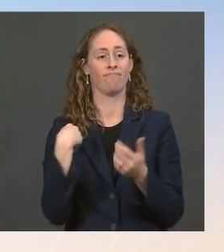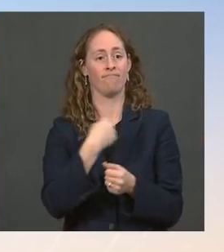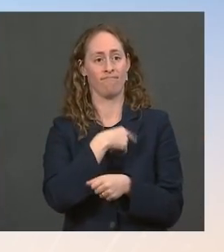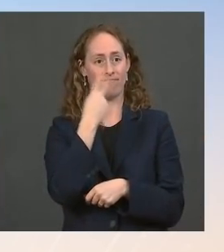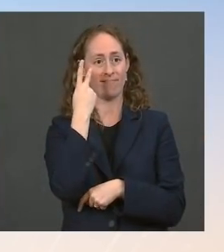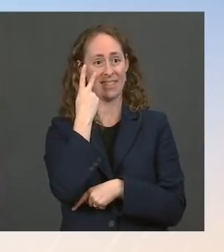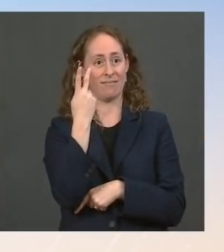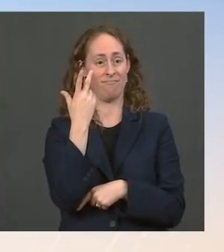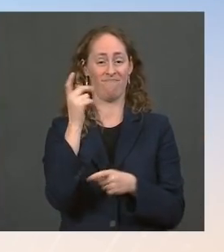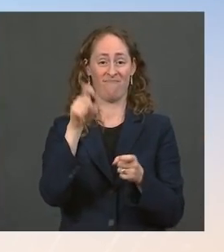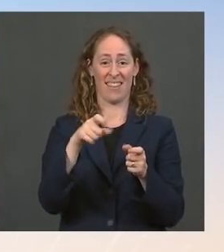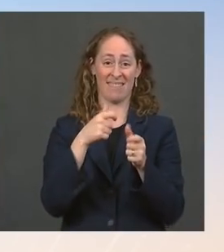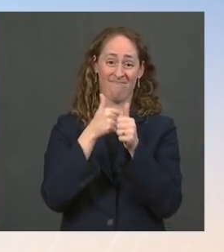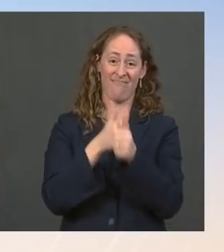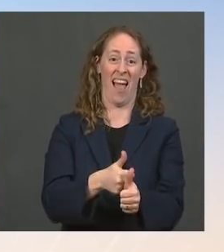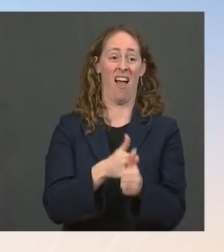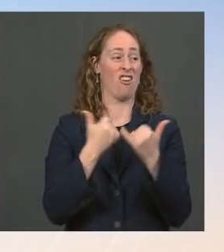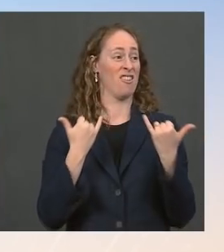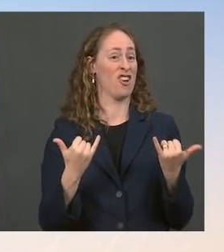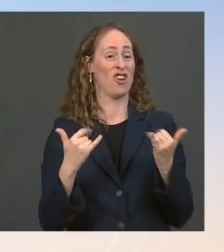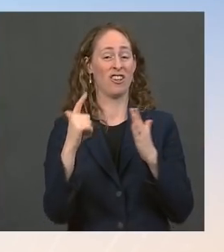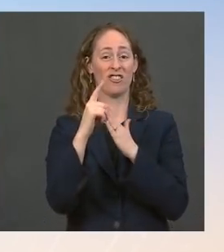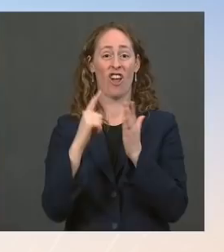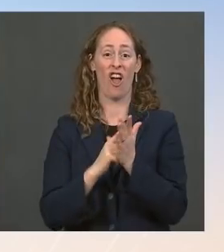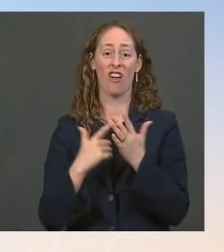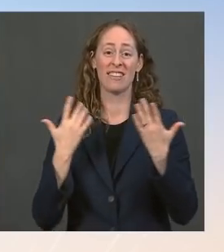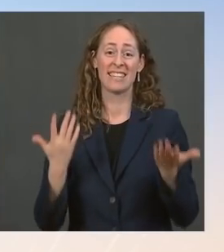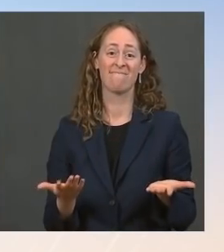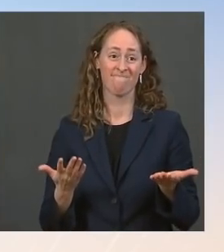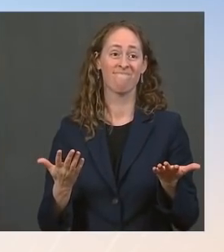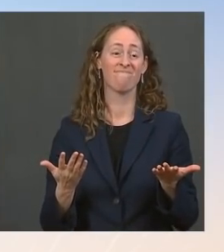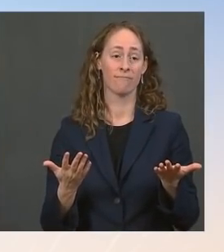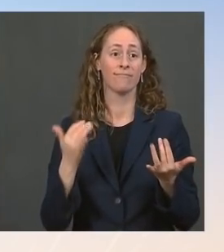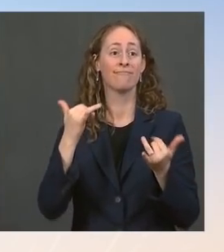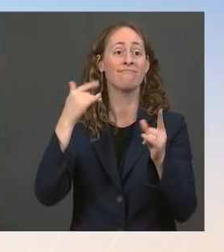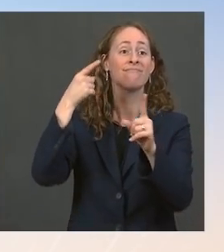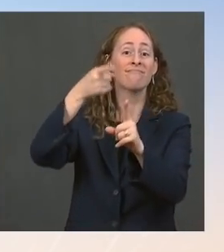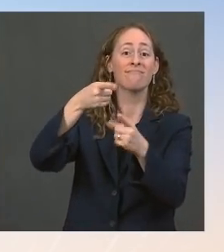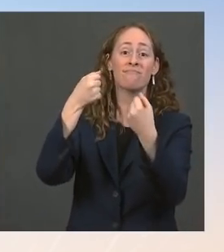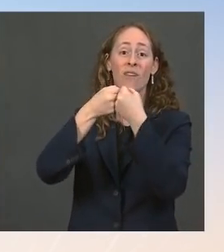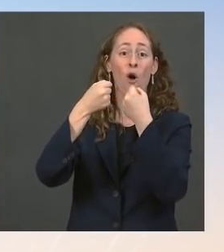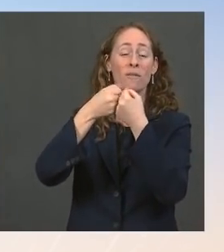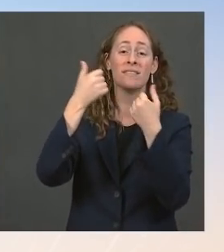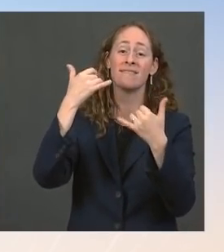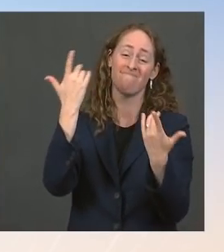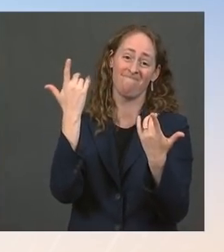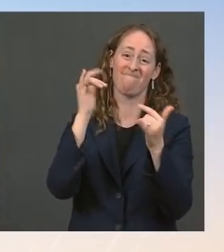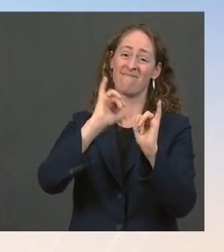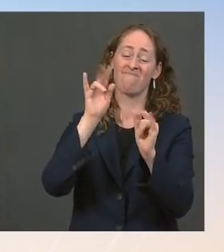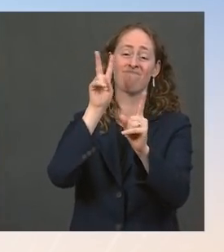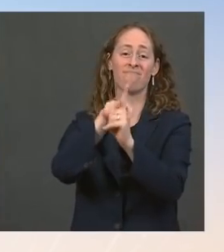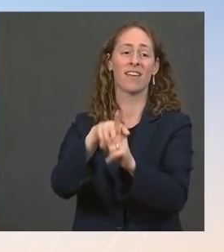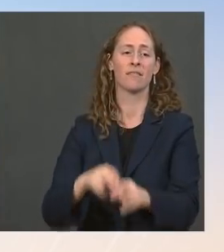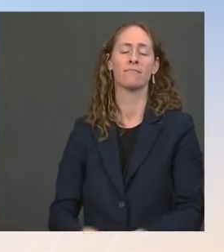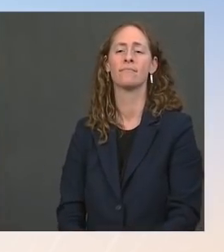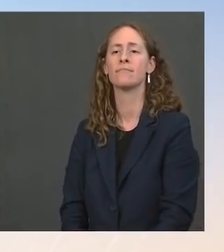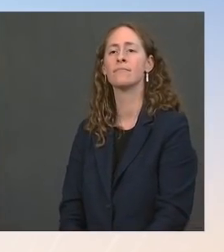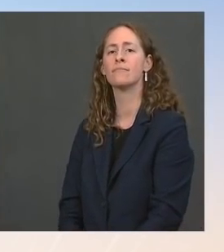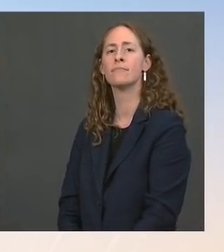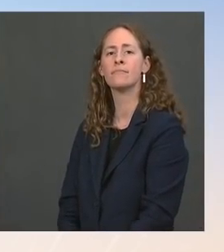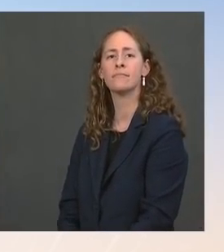law and what our laws are, and that includes border restrictions. Go ahead. Jen, in the spirit of explaining